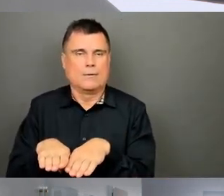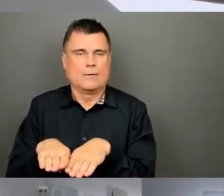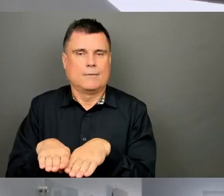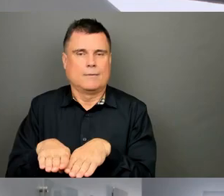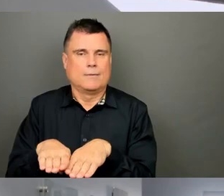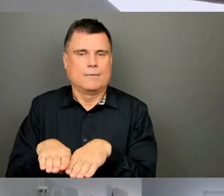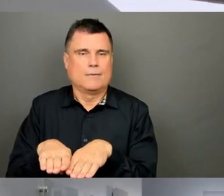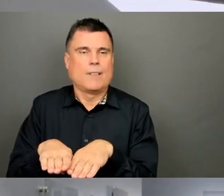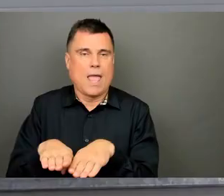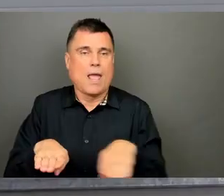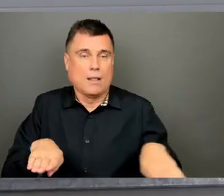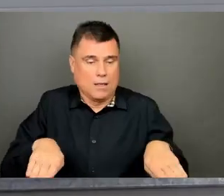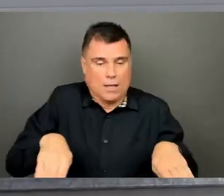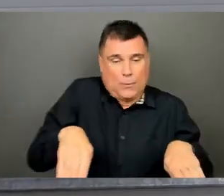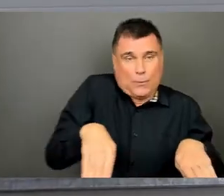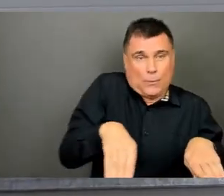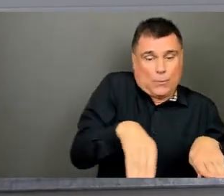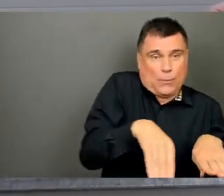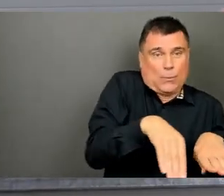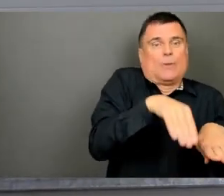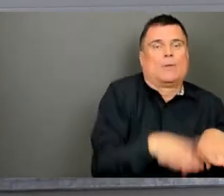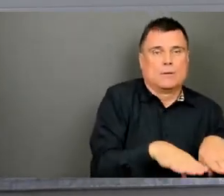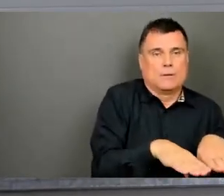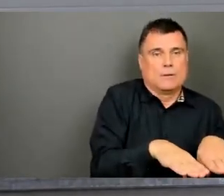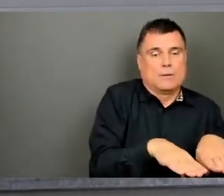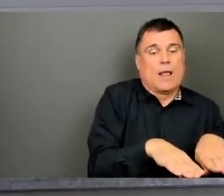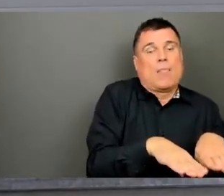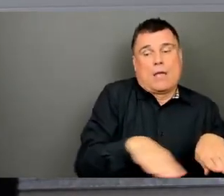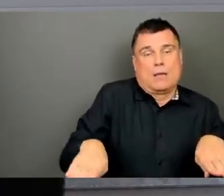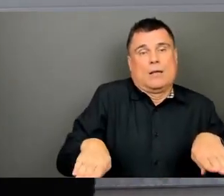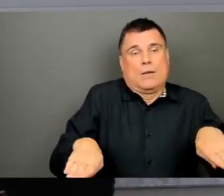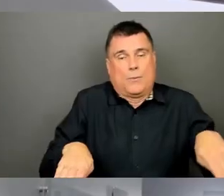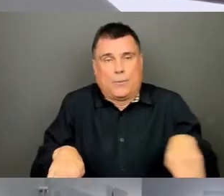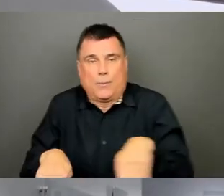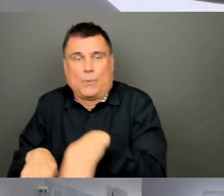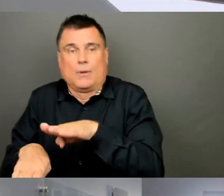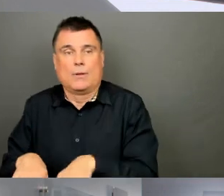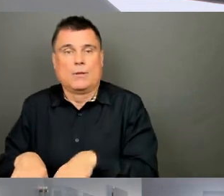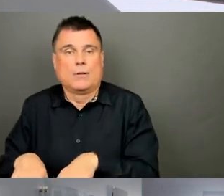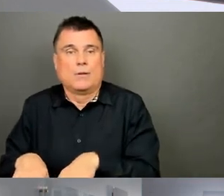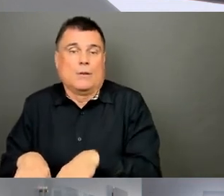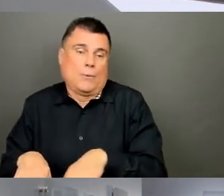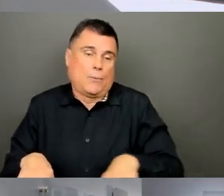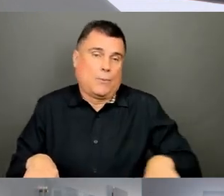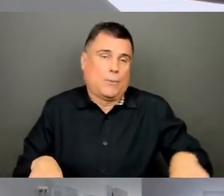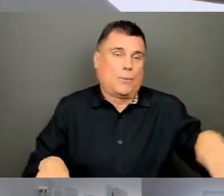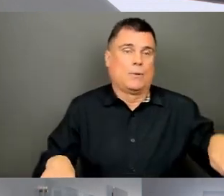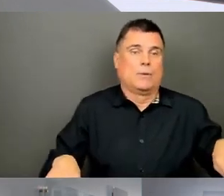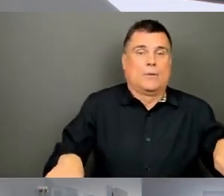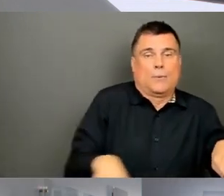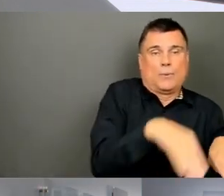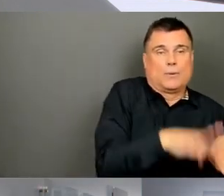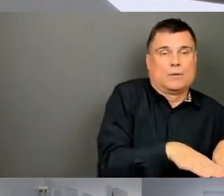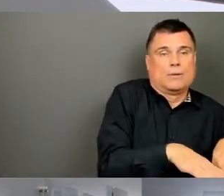right? Step, touch. Do it to the other side, step, touch. Now remember, if I'm just doing the